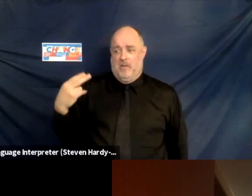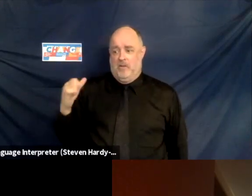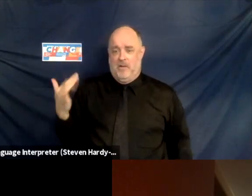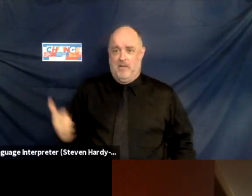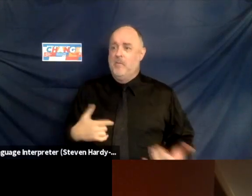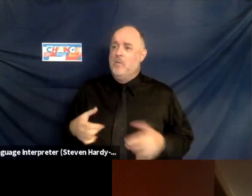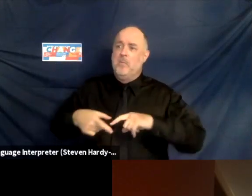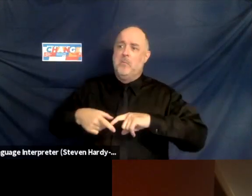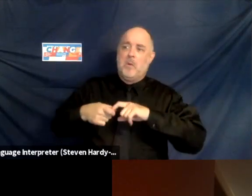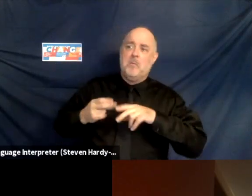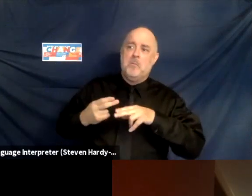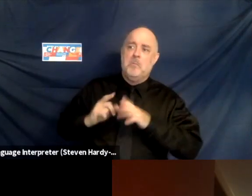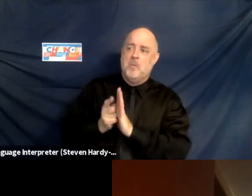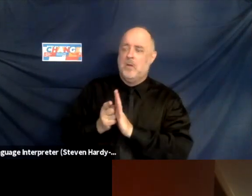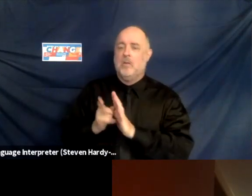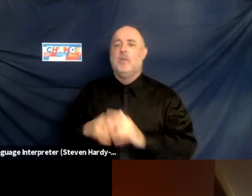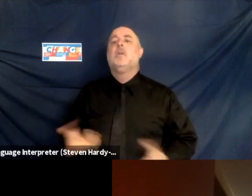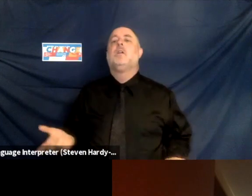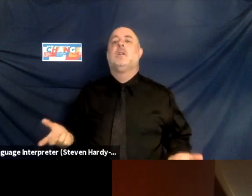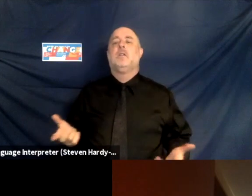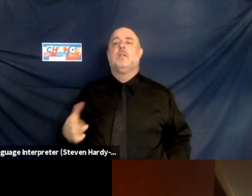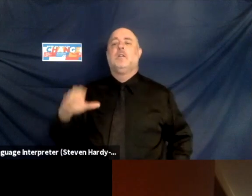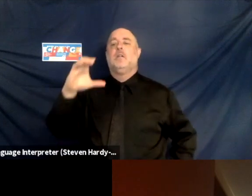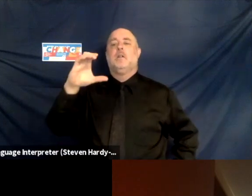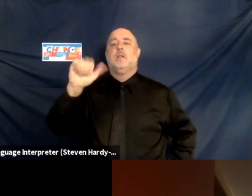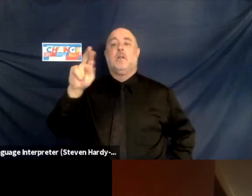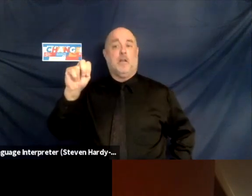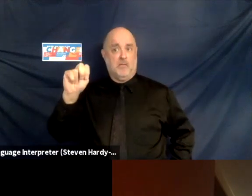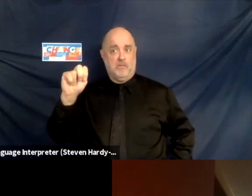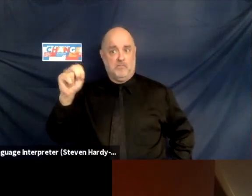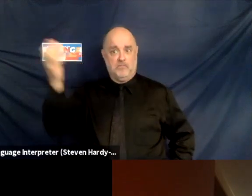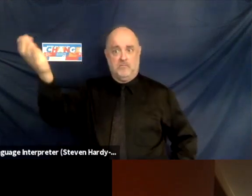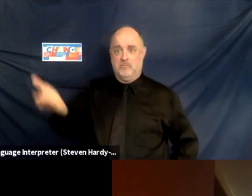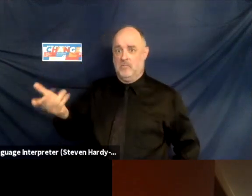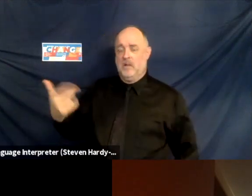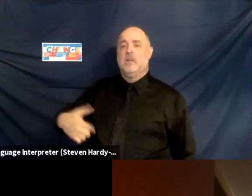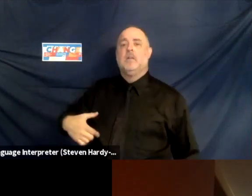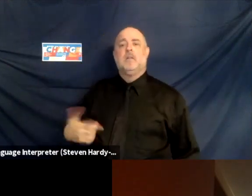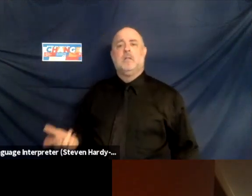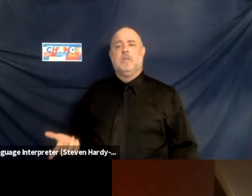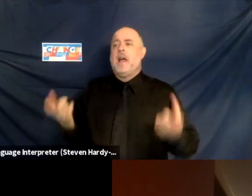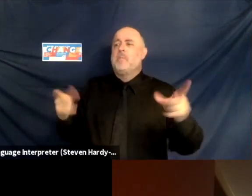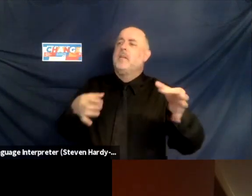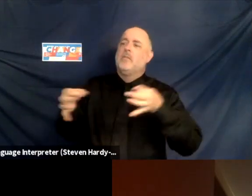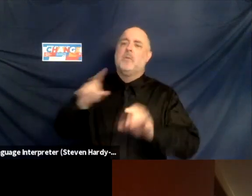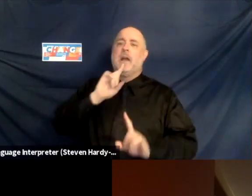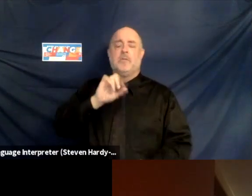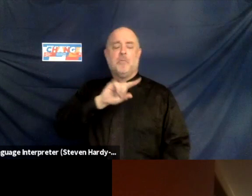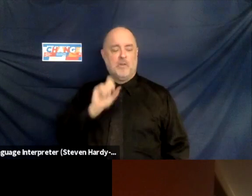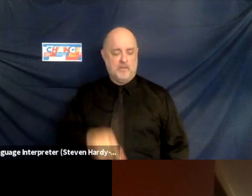have our Deputy Executive Director, Karen Whitaker, to give us an update on stuff on the Hill and also answer some of your